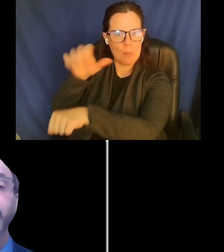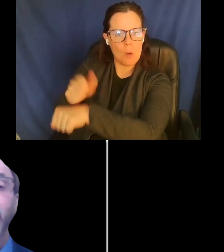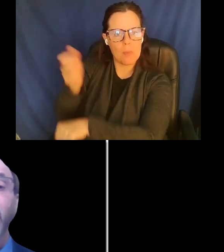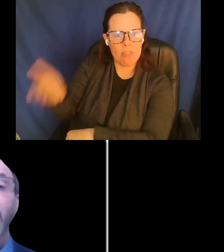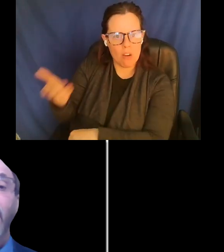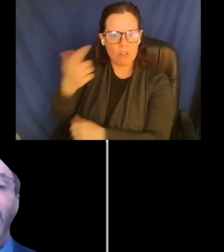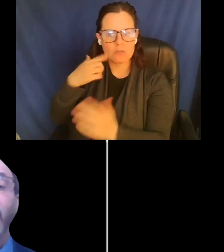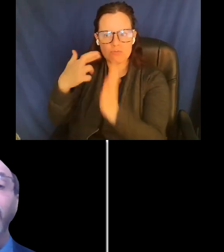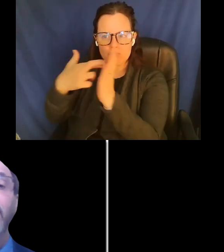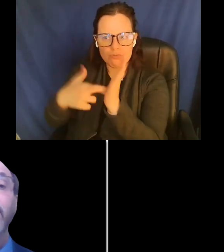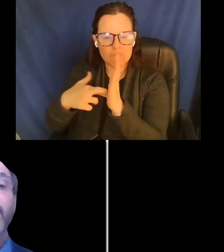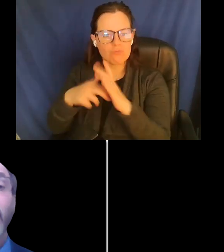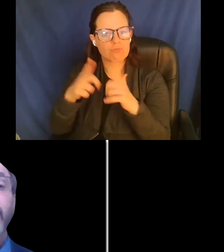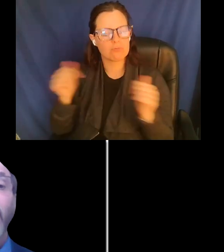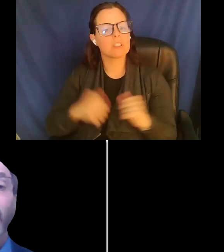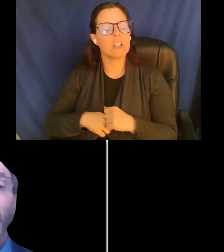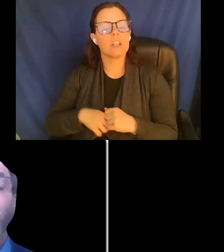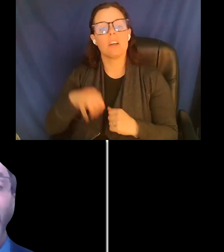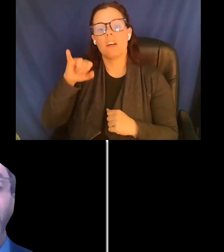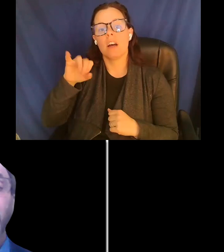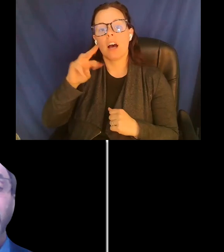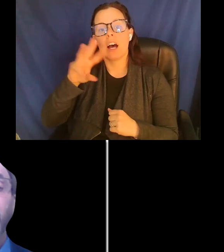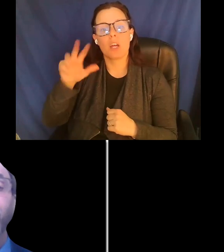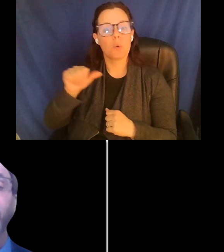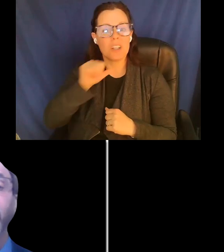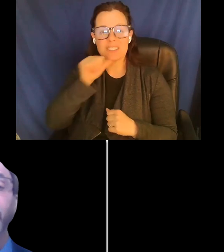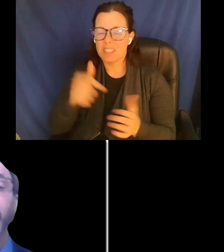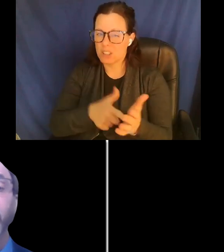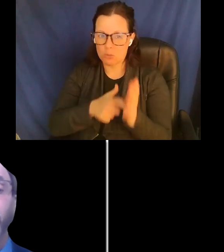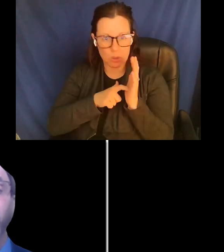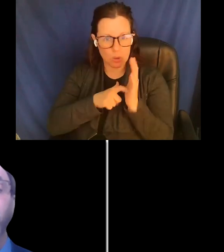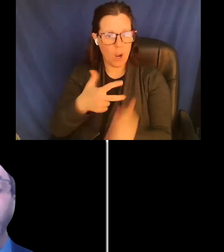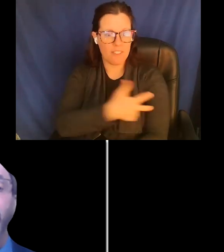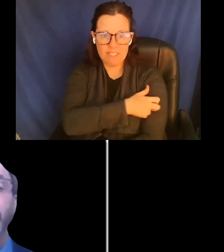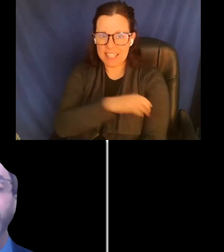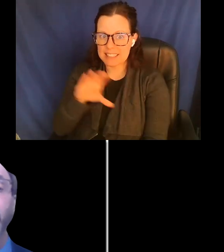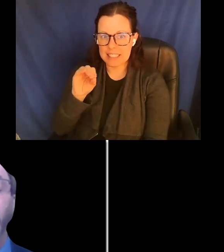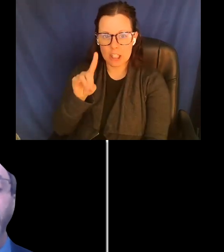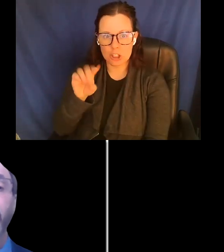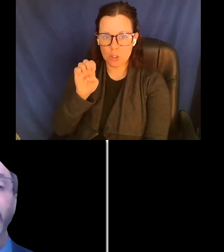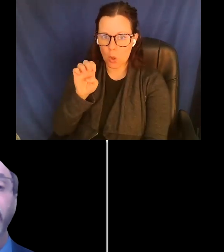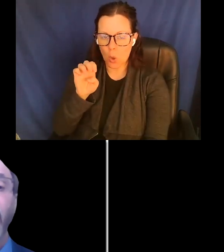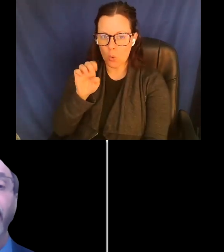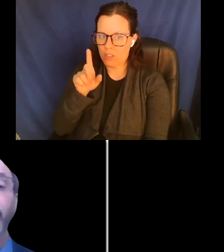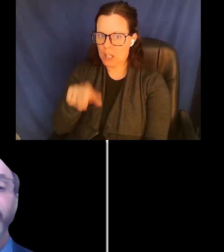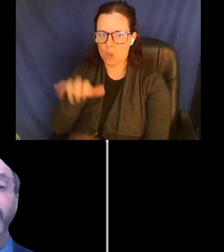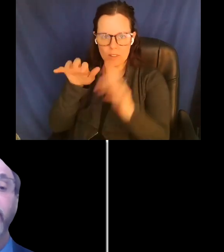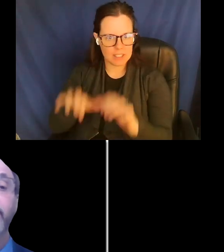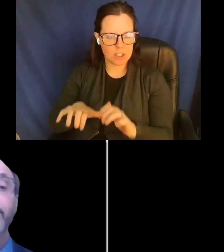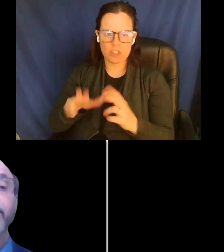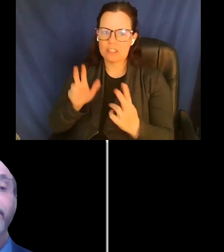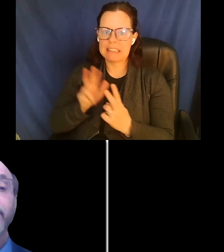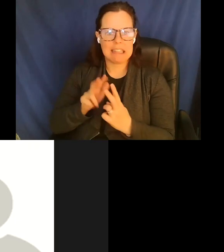registering. Iowa does not require a vaccination code that you need to enter into either